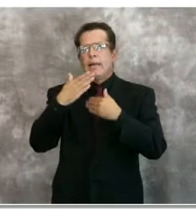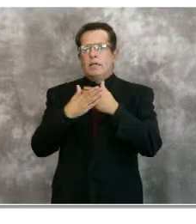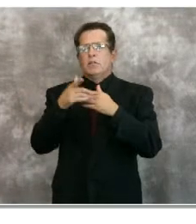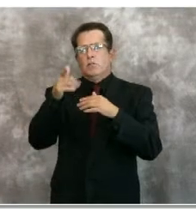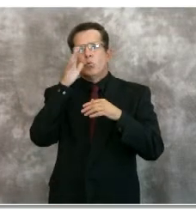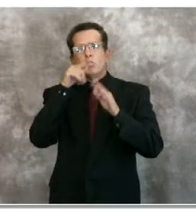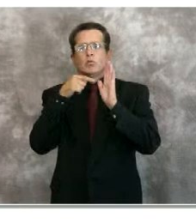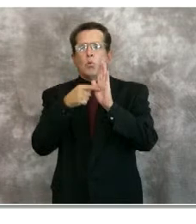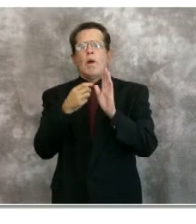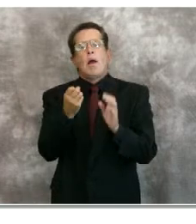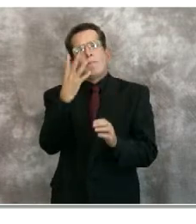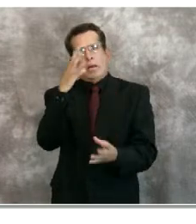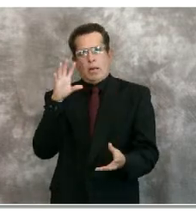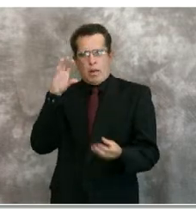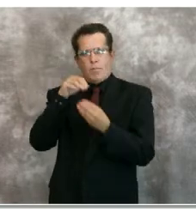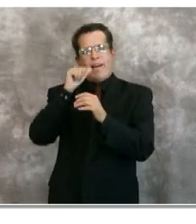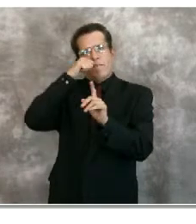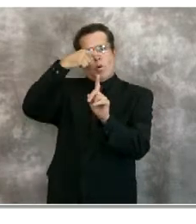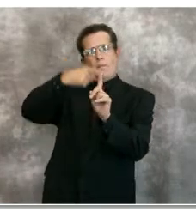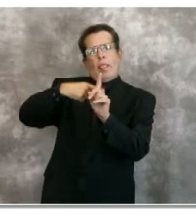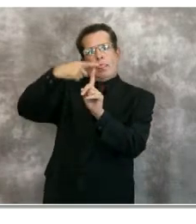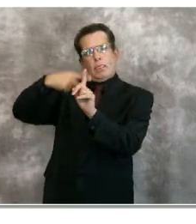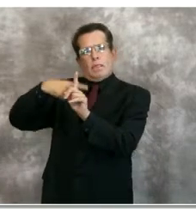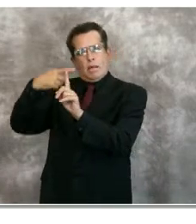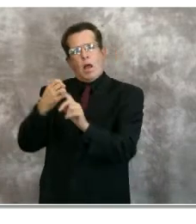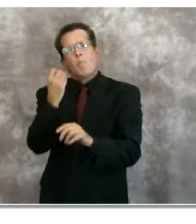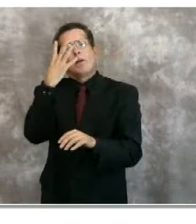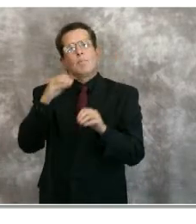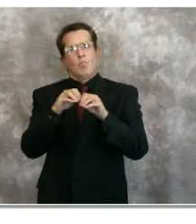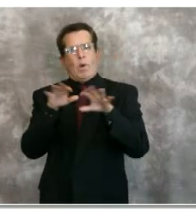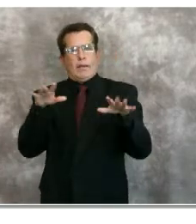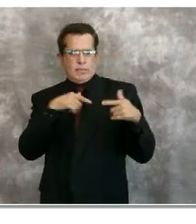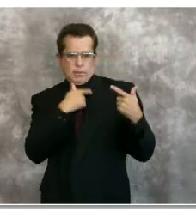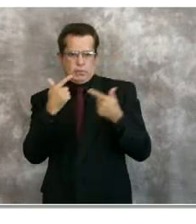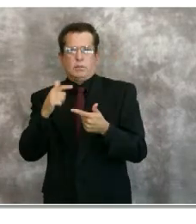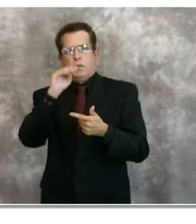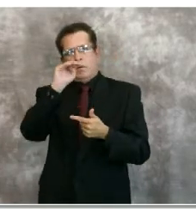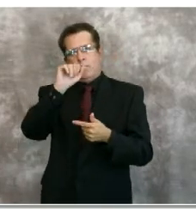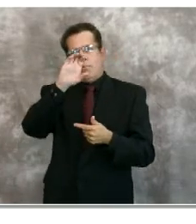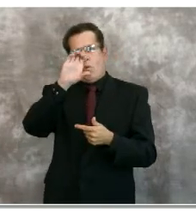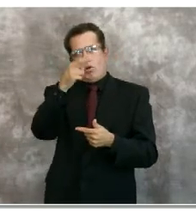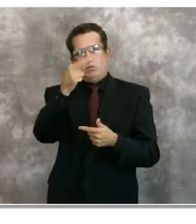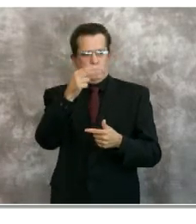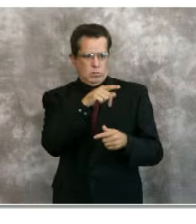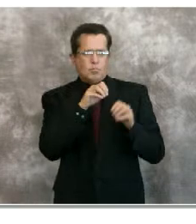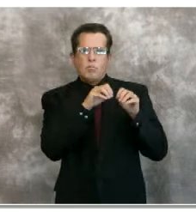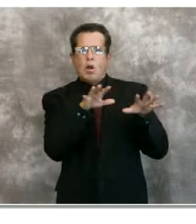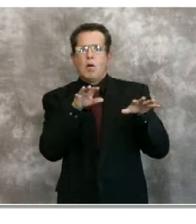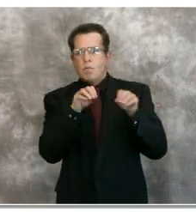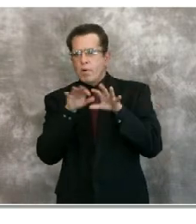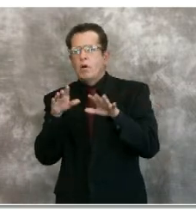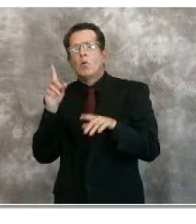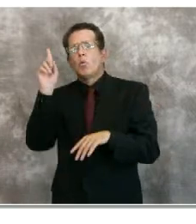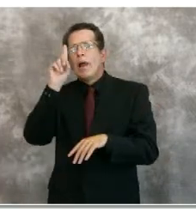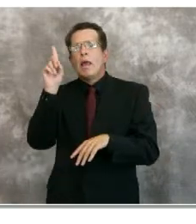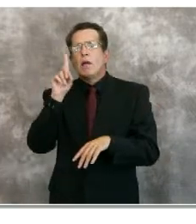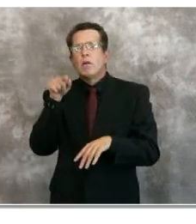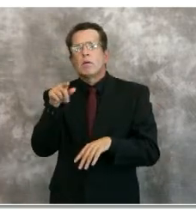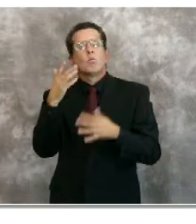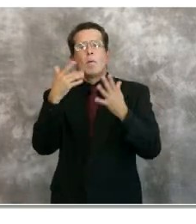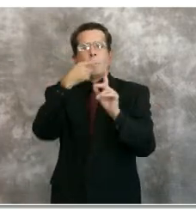number of community outbreaks by month since the beginning of March and the beginning of the pandemic. And as you can closely see